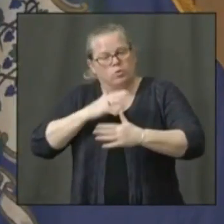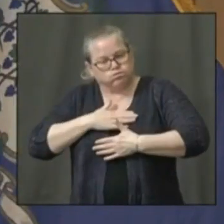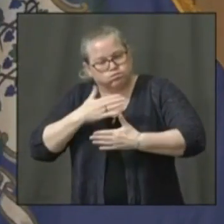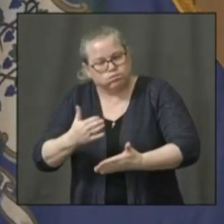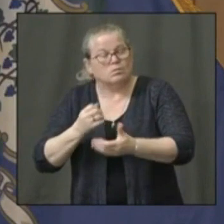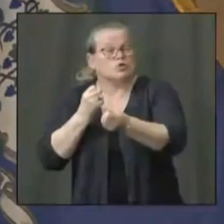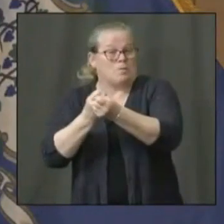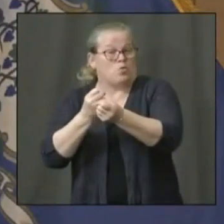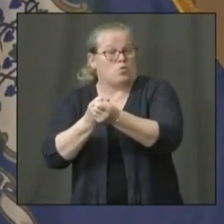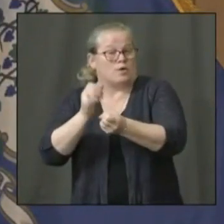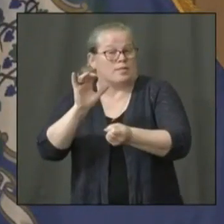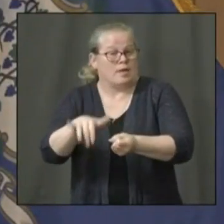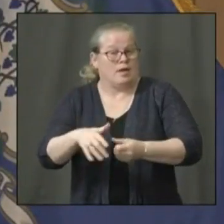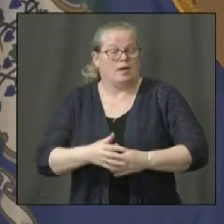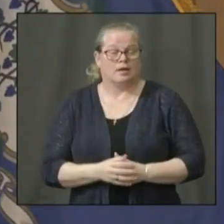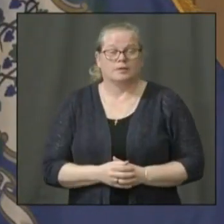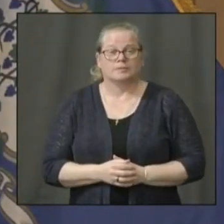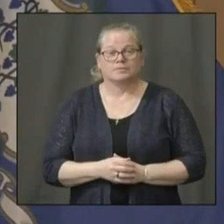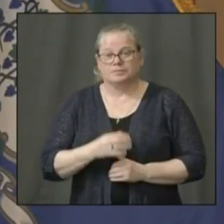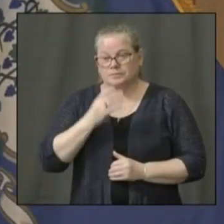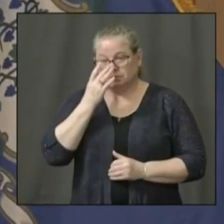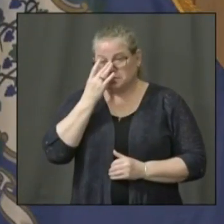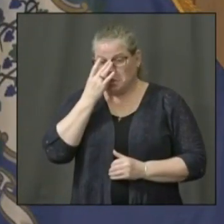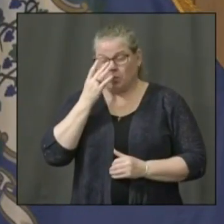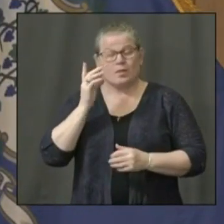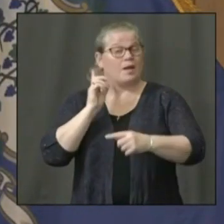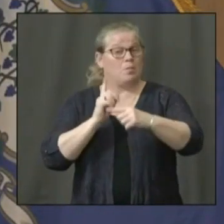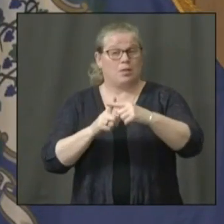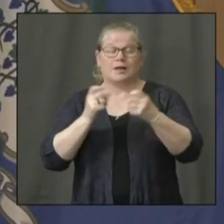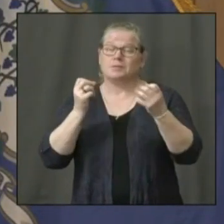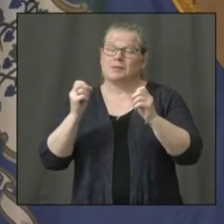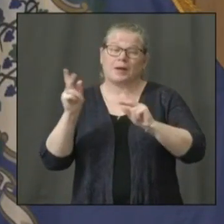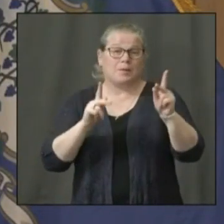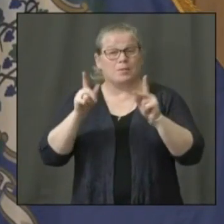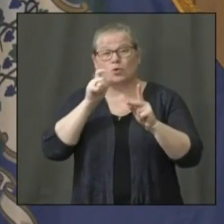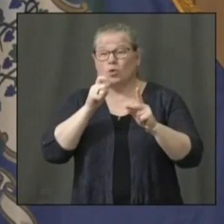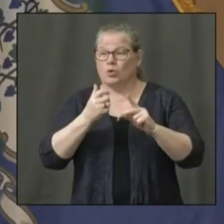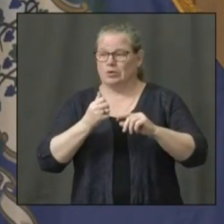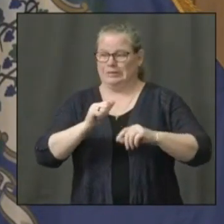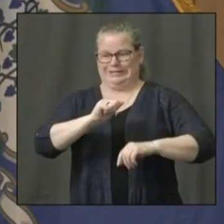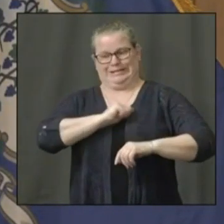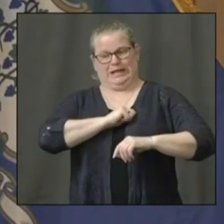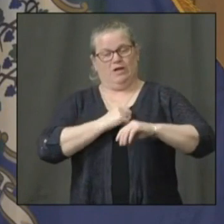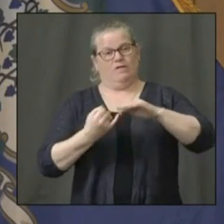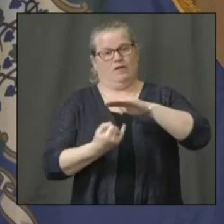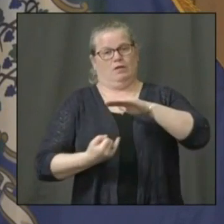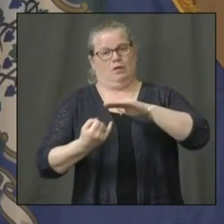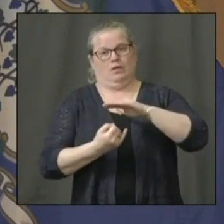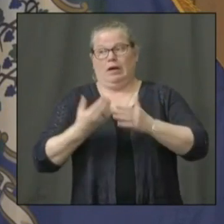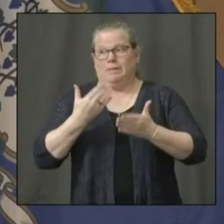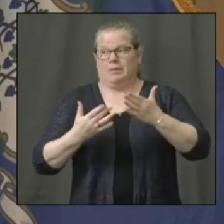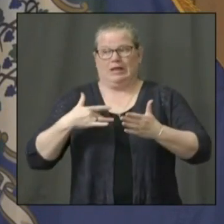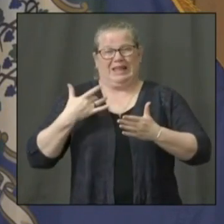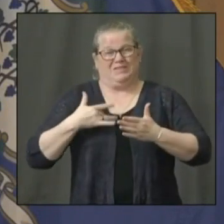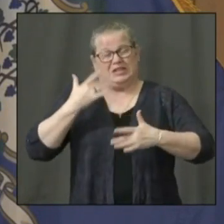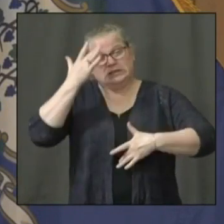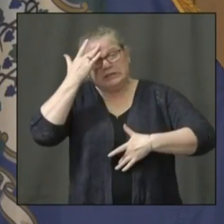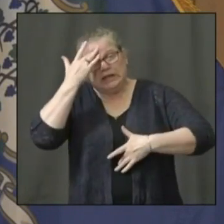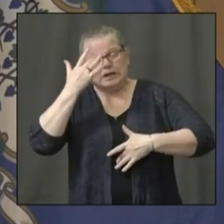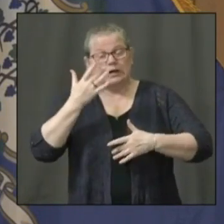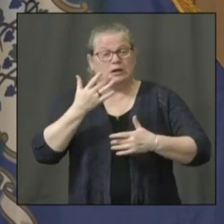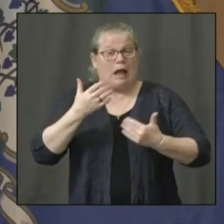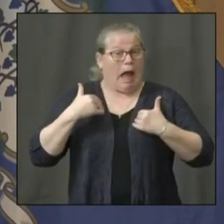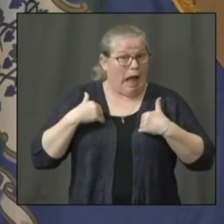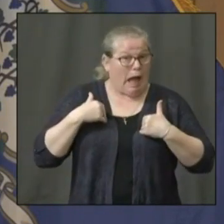mention, you know, the thousands of people who are self-quarantining right now, who feel the symptoms, who maybe or maybe not have